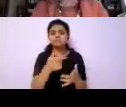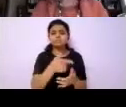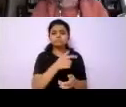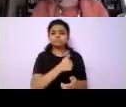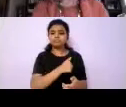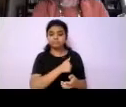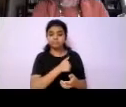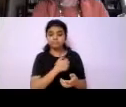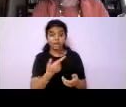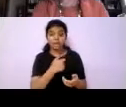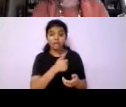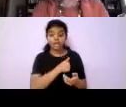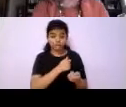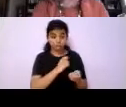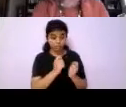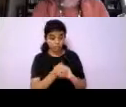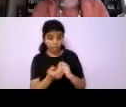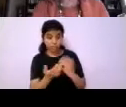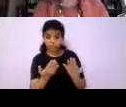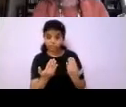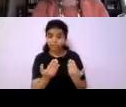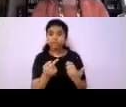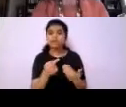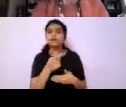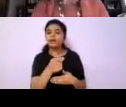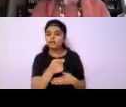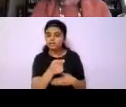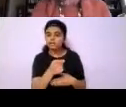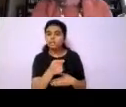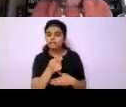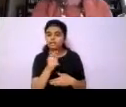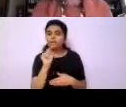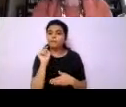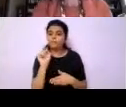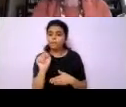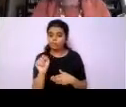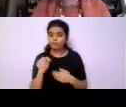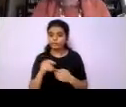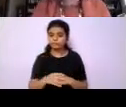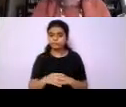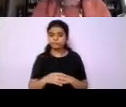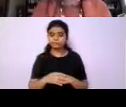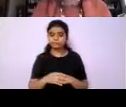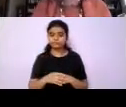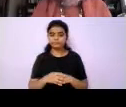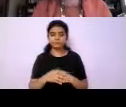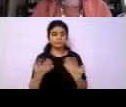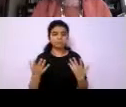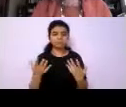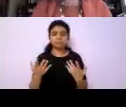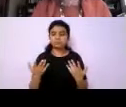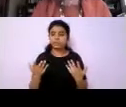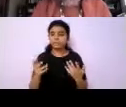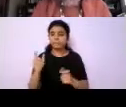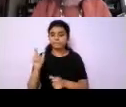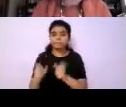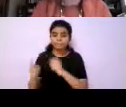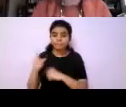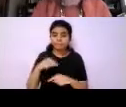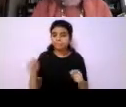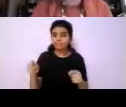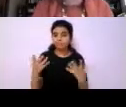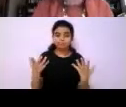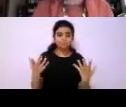attitudinal shift as it is called for. Those in whom this virtue is present are able to respond